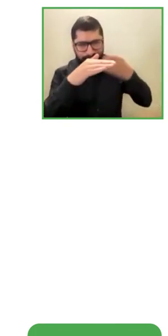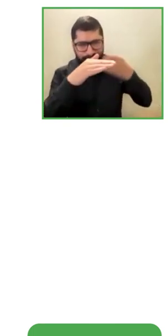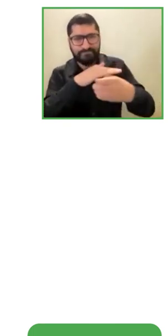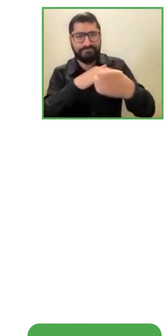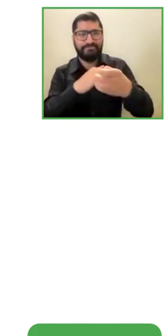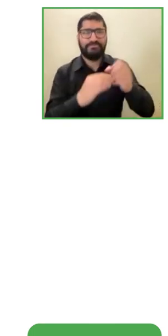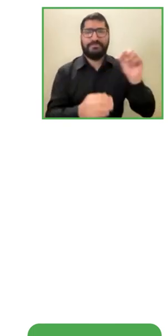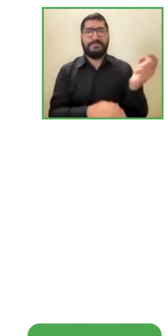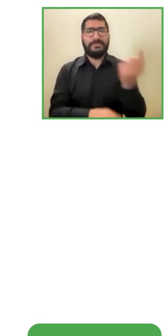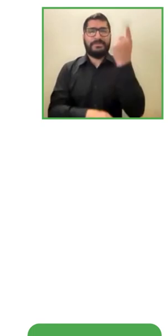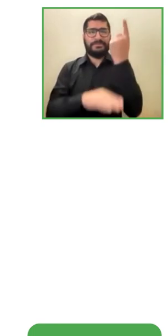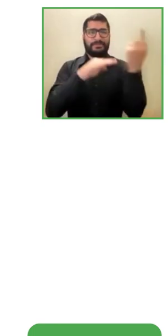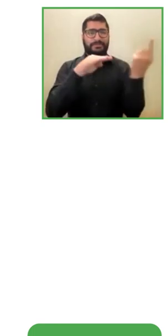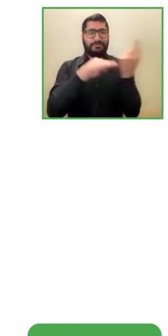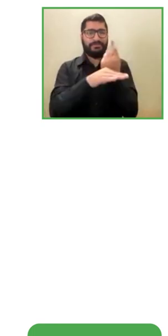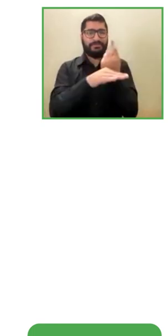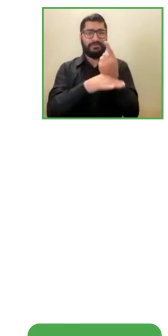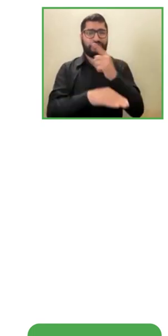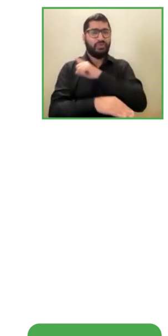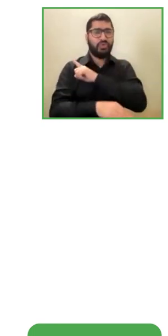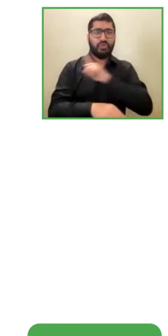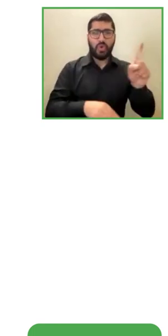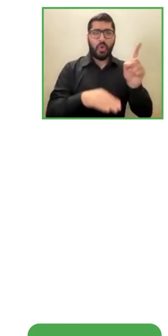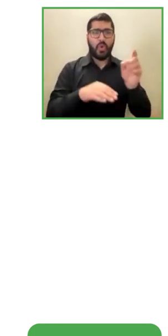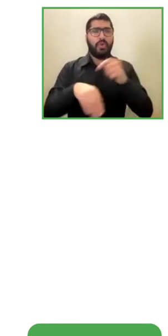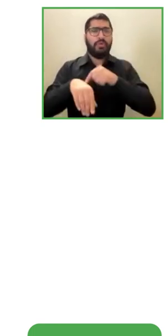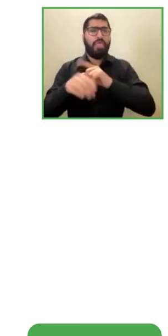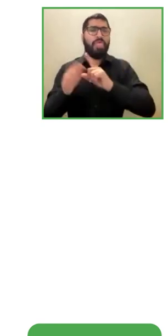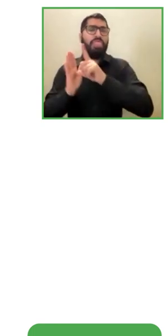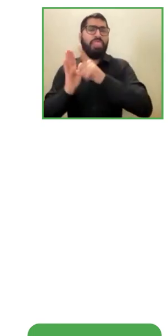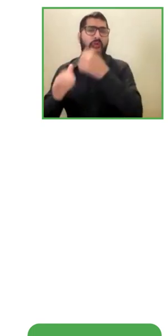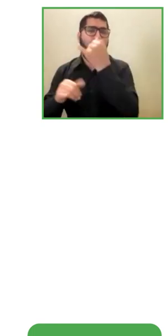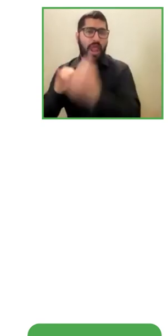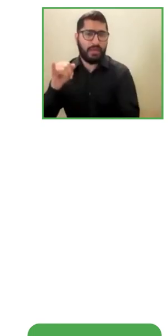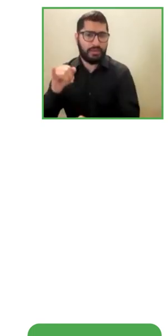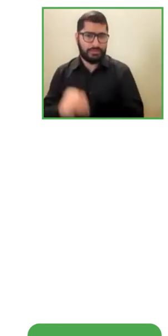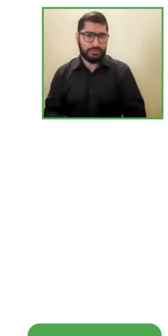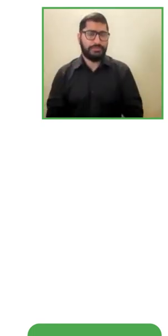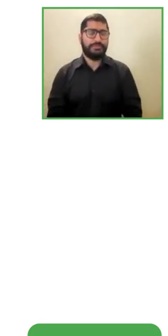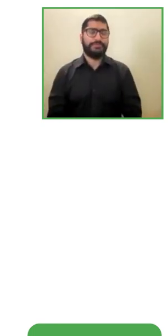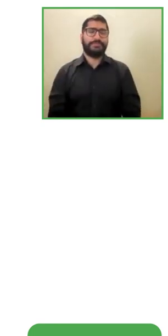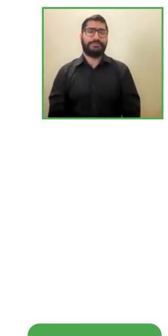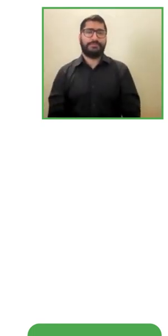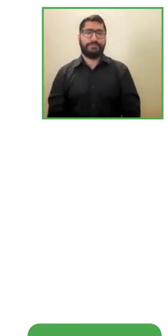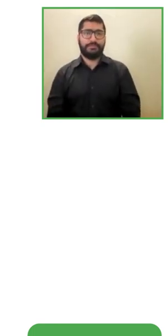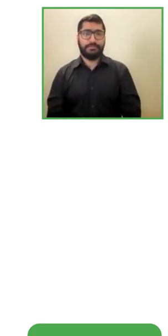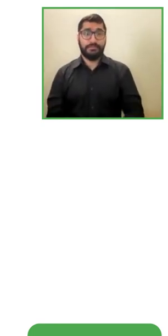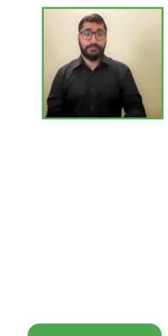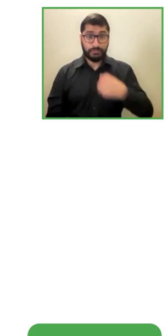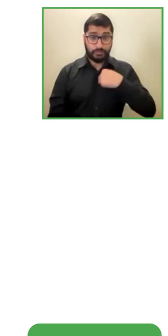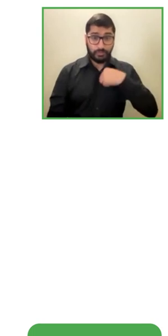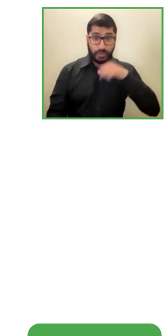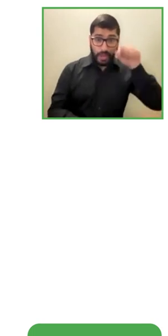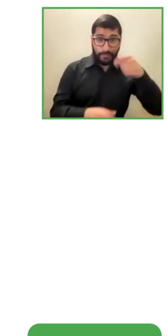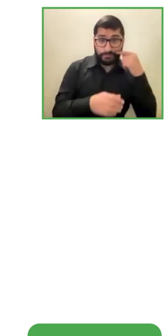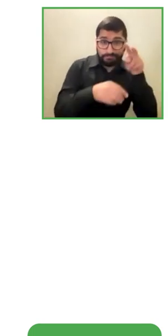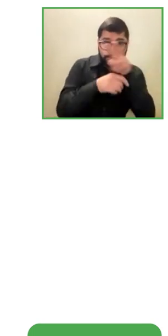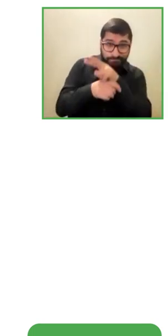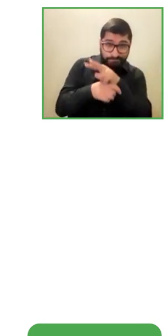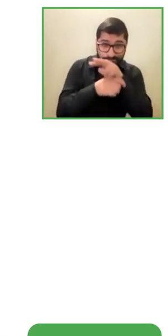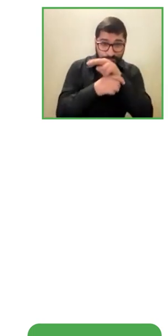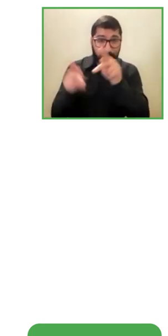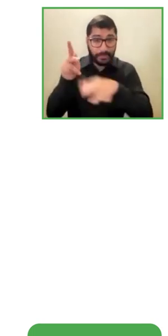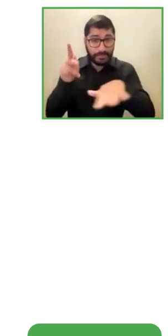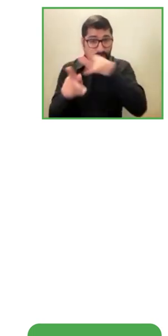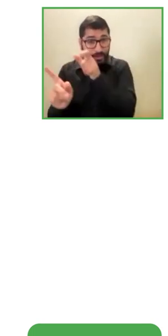the compact, the people with disabilities are involved from beginning of the project till the end, and also in